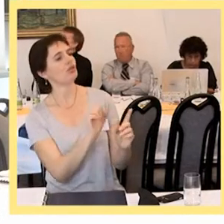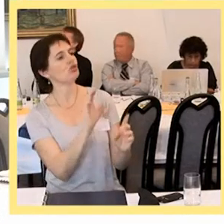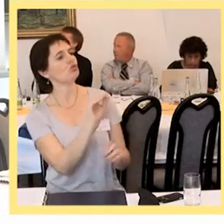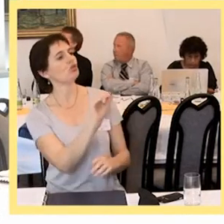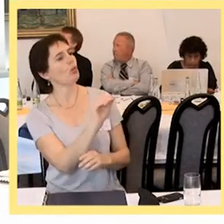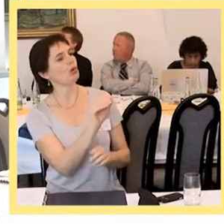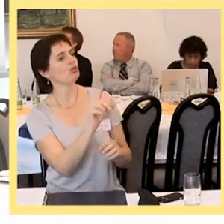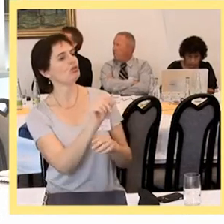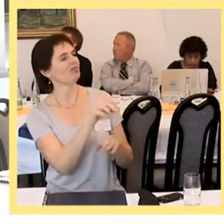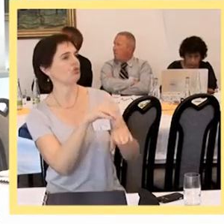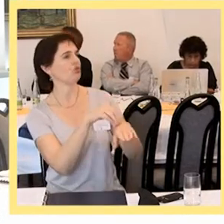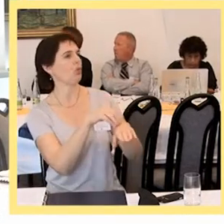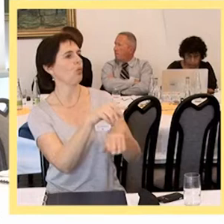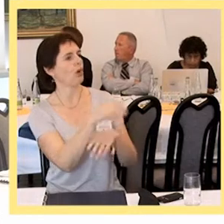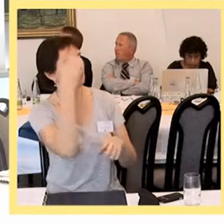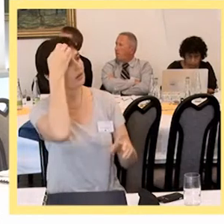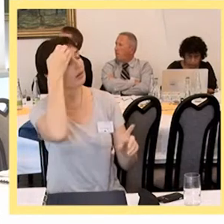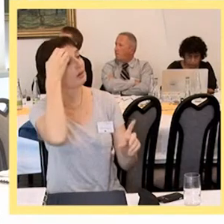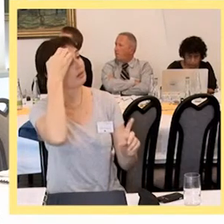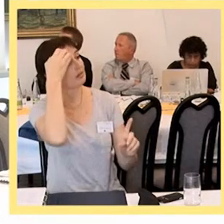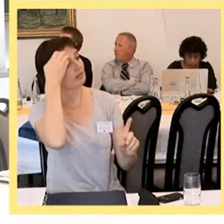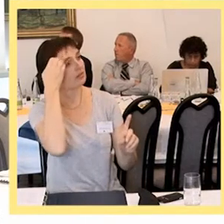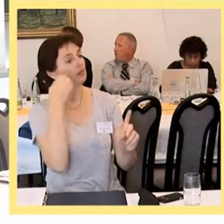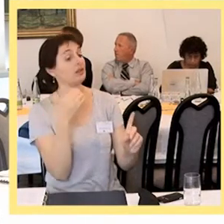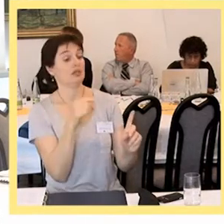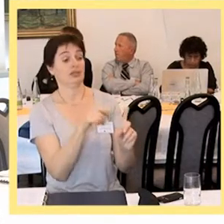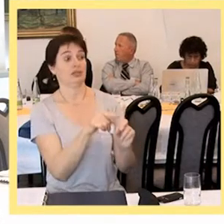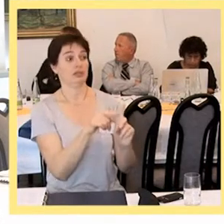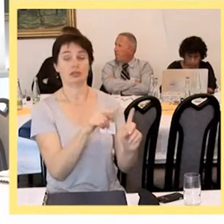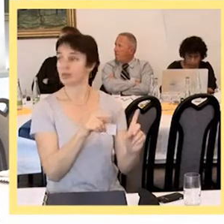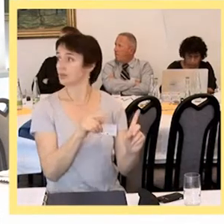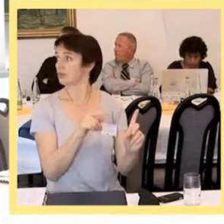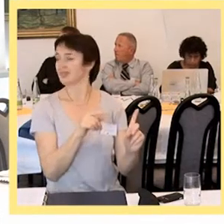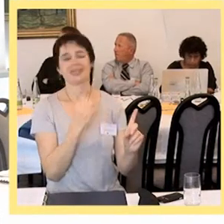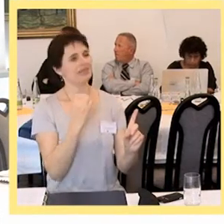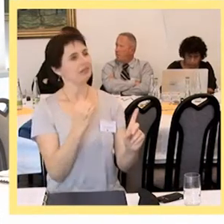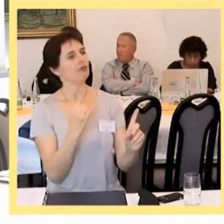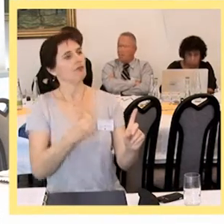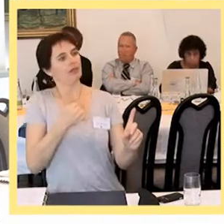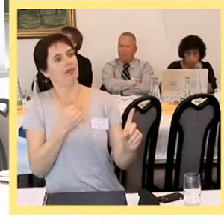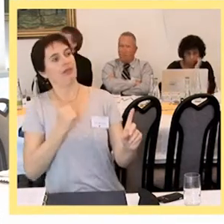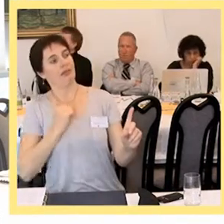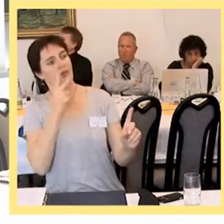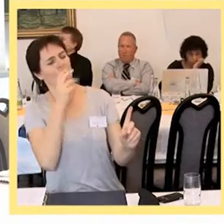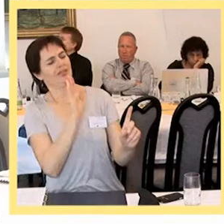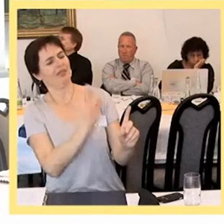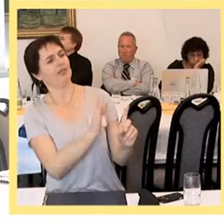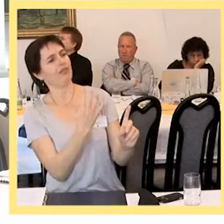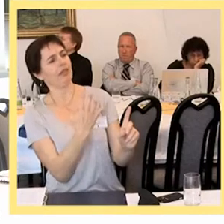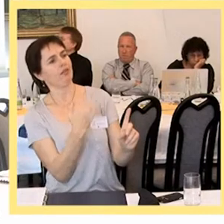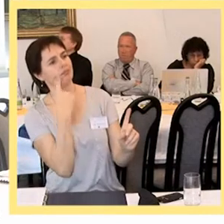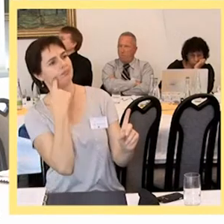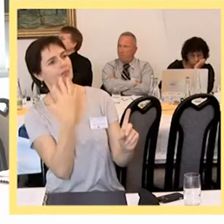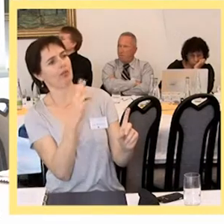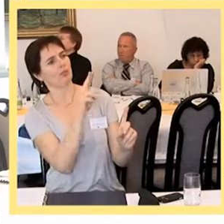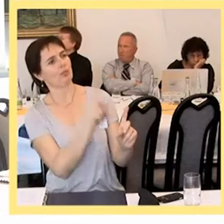casualties, particularly around the chemical exposure, which was important in determining the appropriate treatment. And they were unique